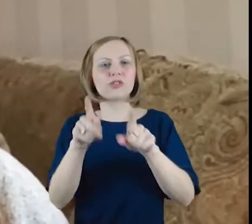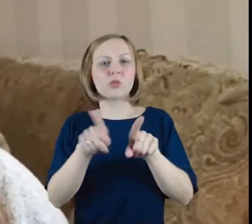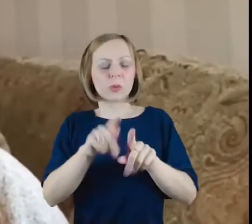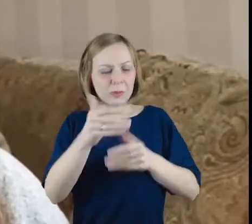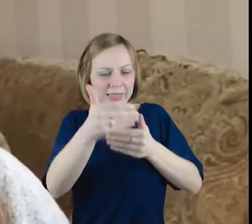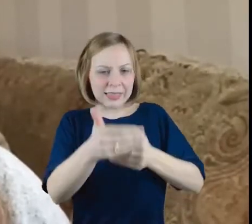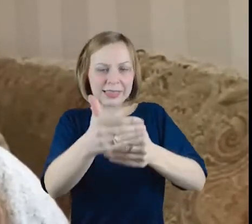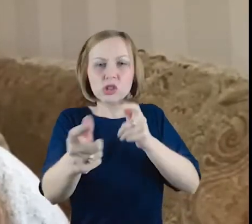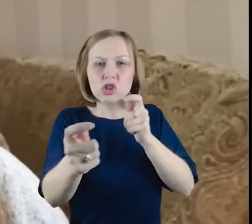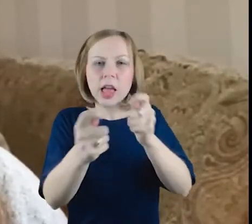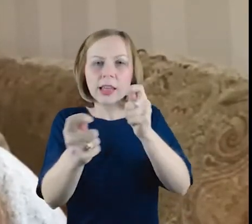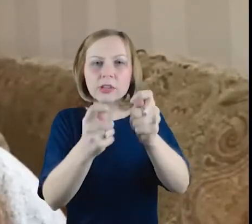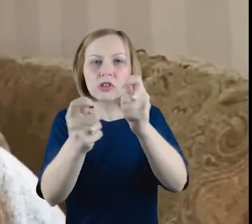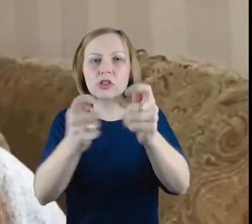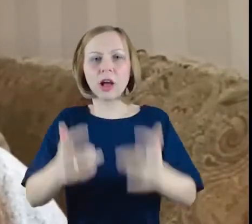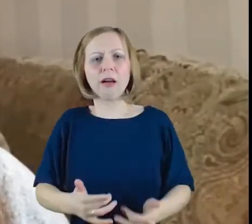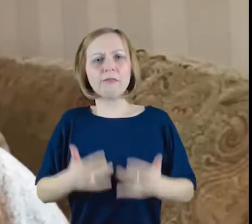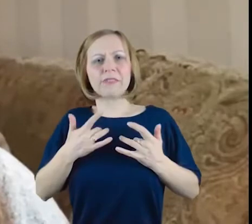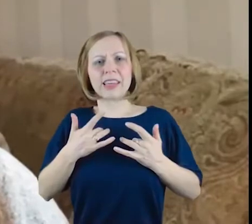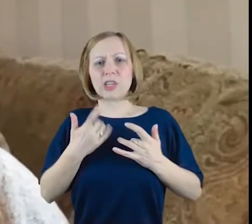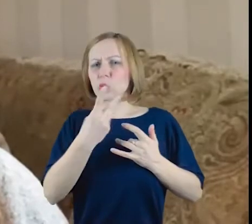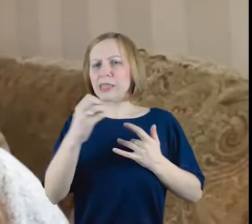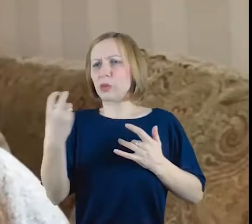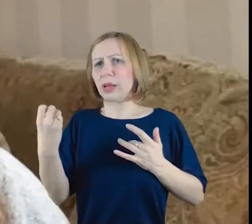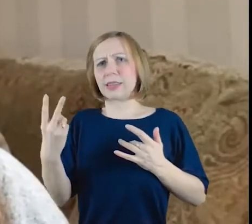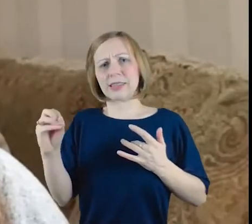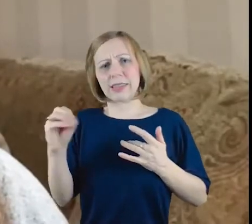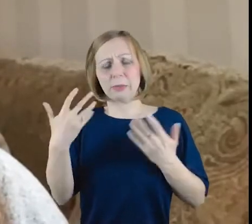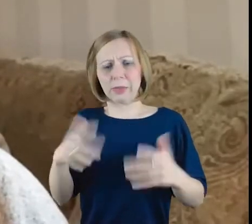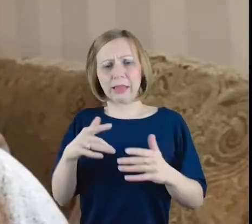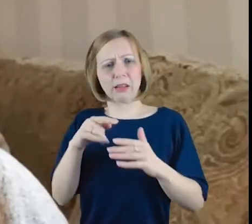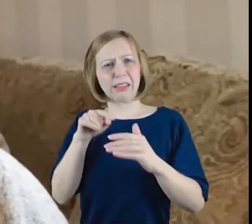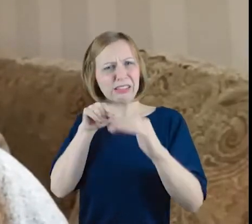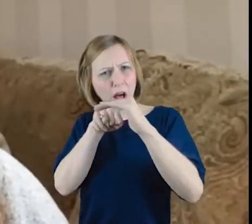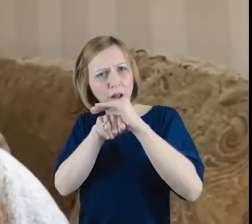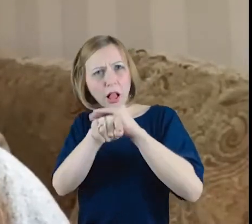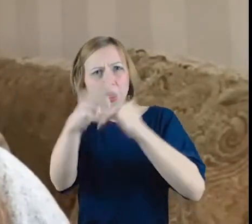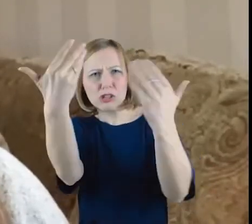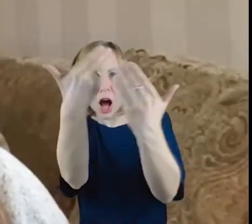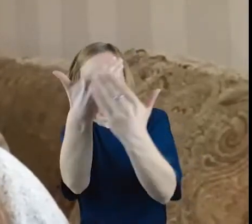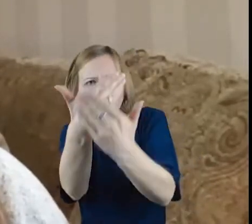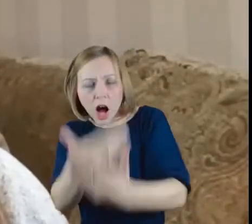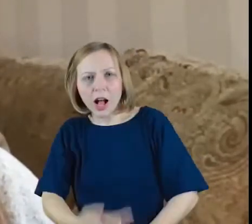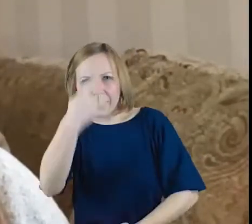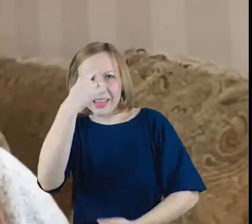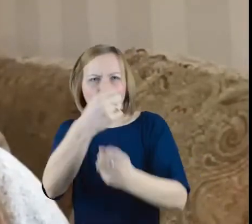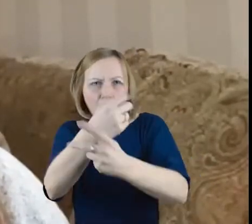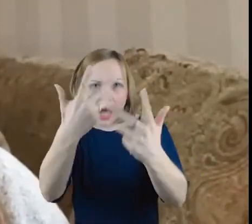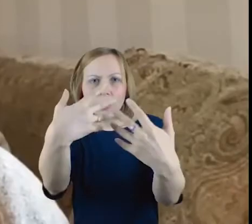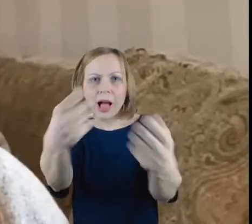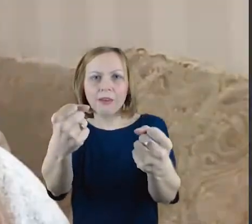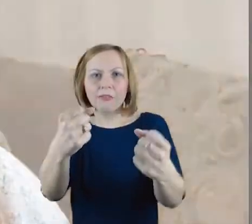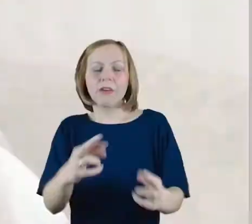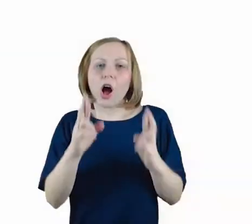seasons. I do feel there is light at the end of a very long dark tunnel regarding the pandemic. I hope for brighter times